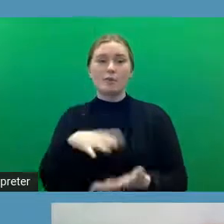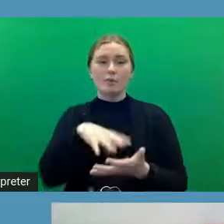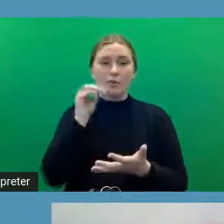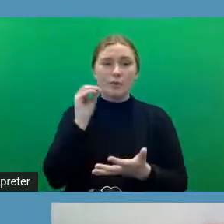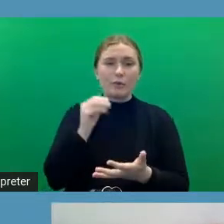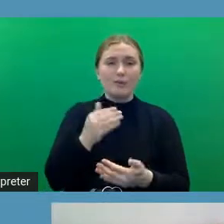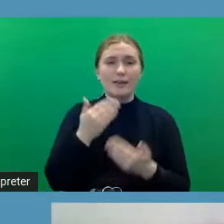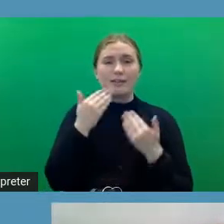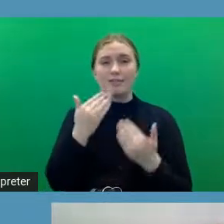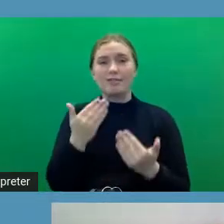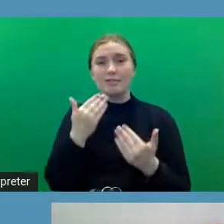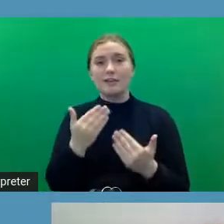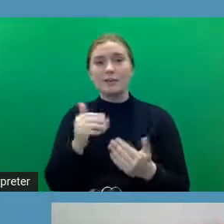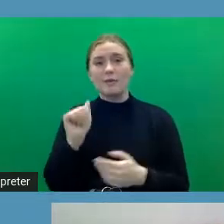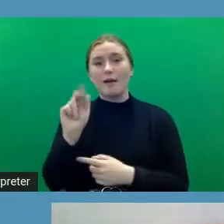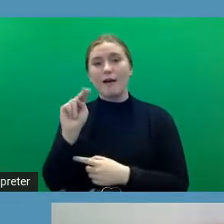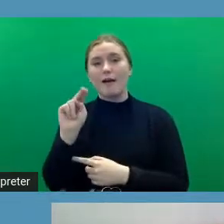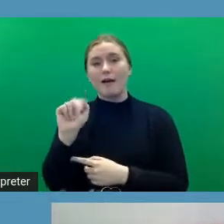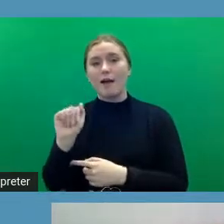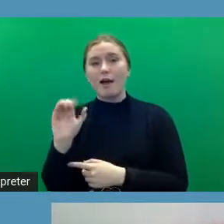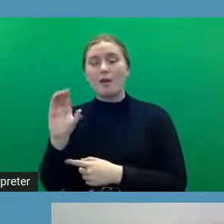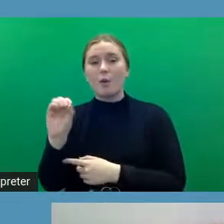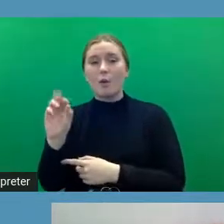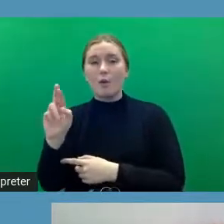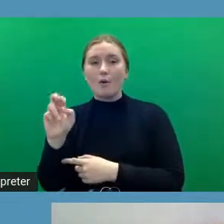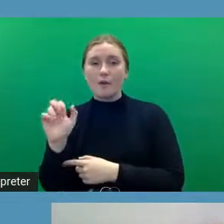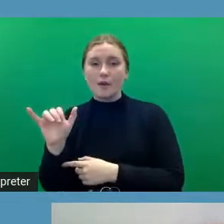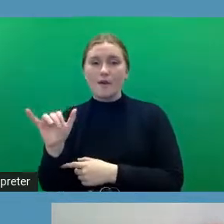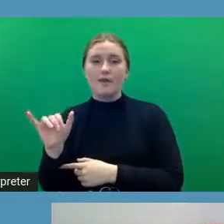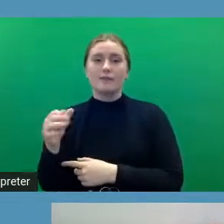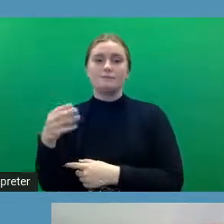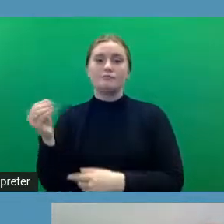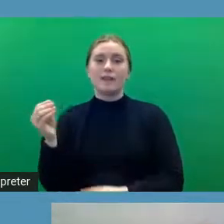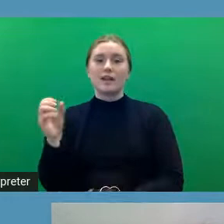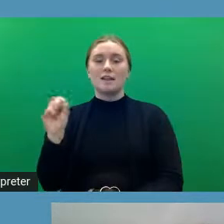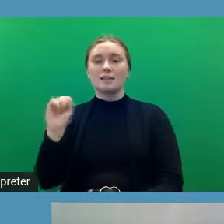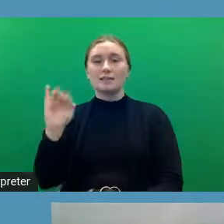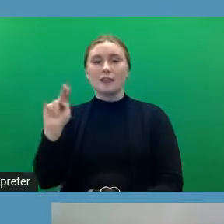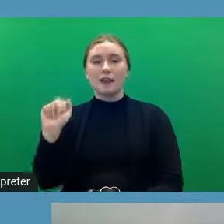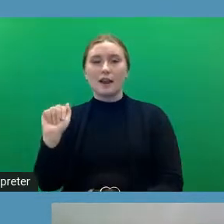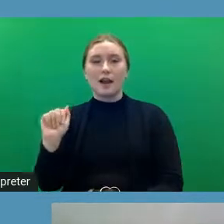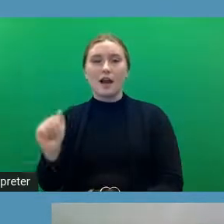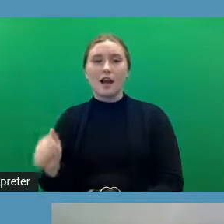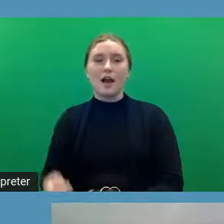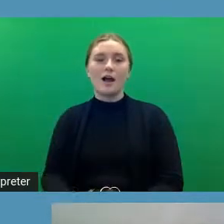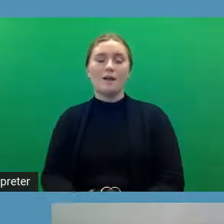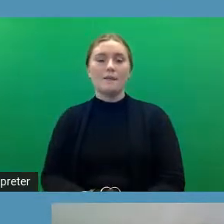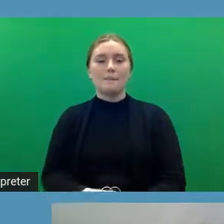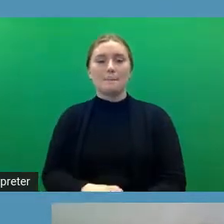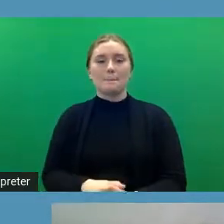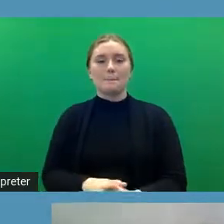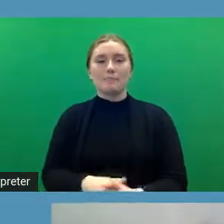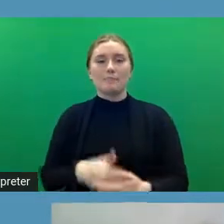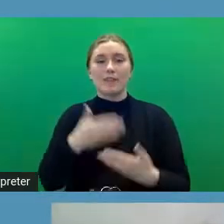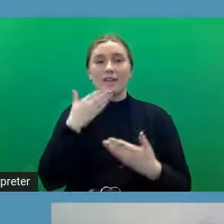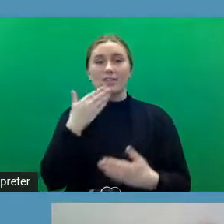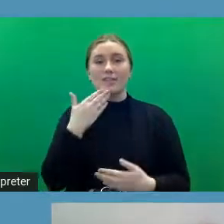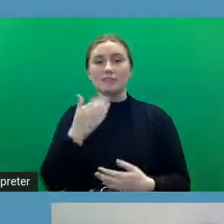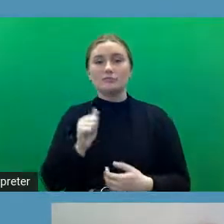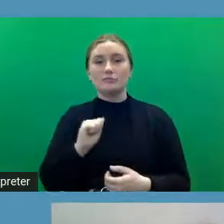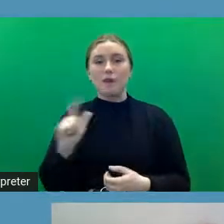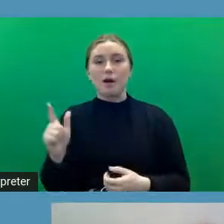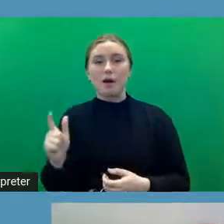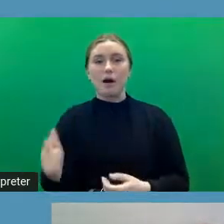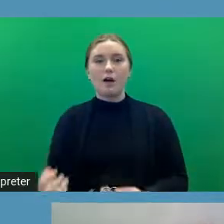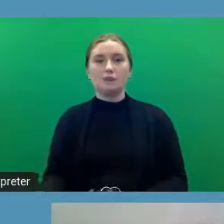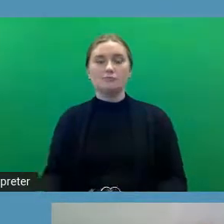would like to say thank you to Anna, Corey, Sina for being with us today. And thank you to all of you for attending this technical